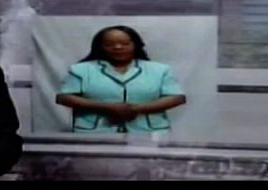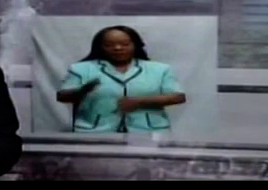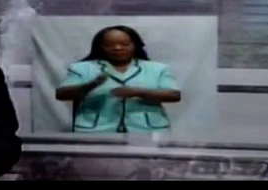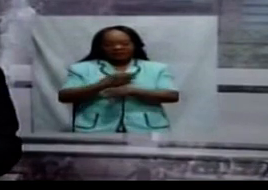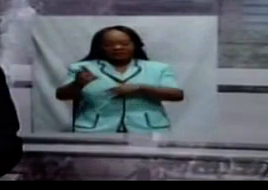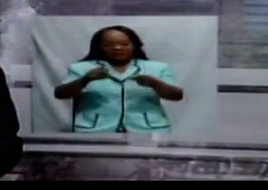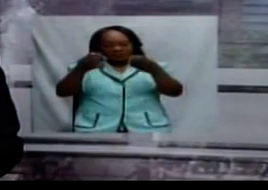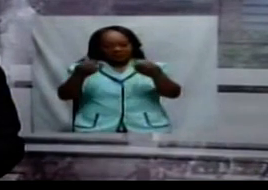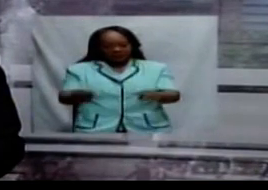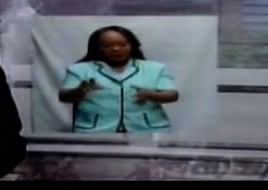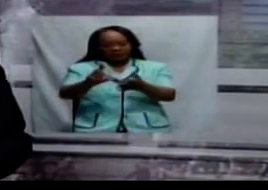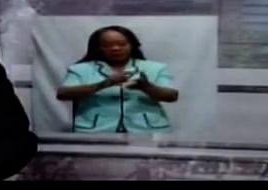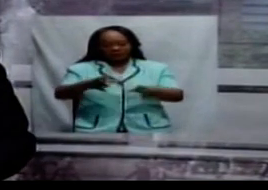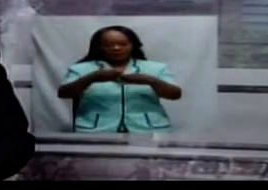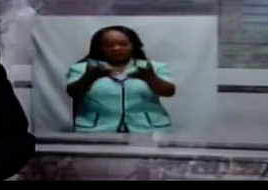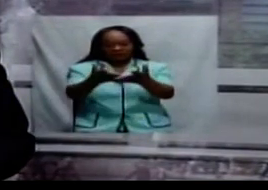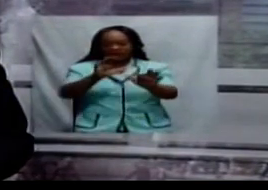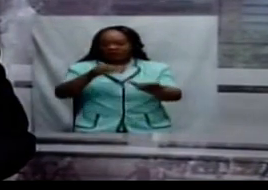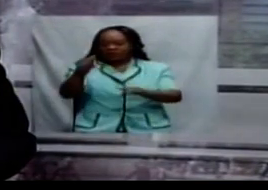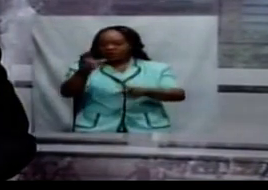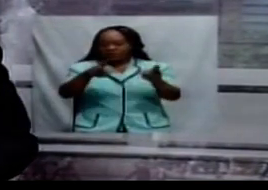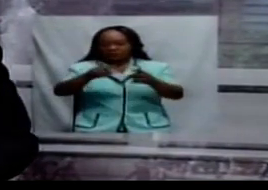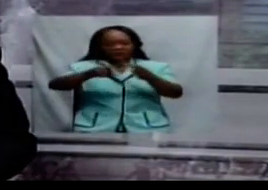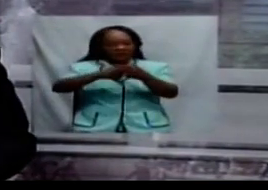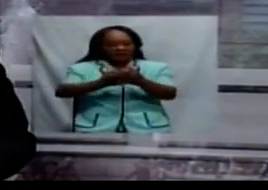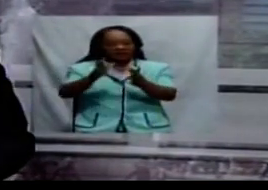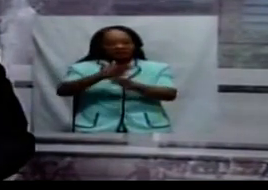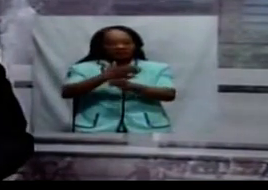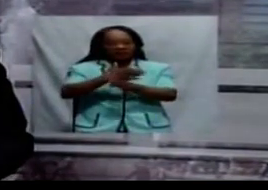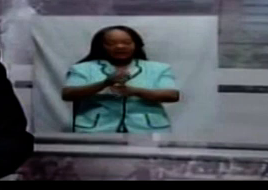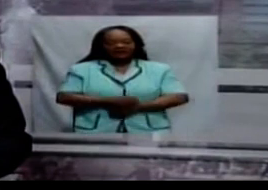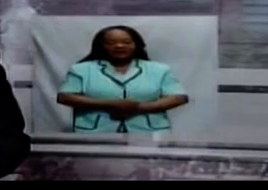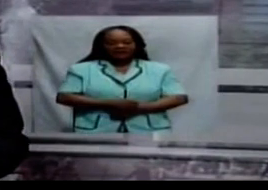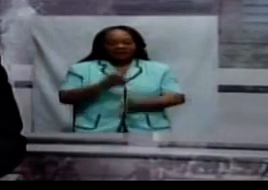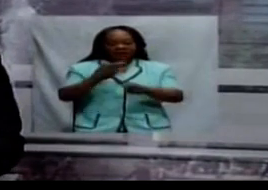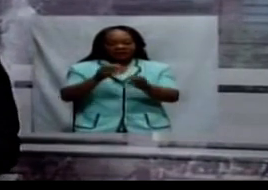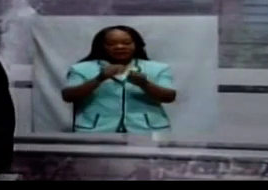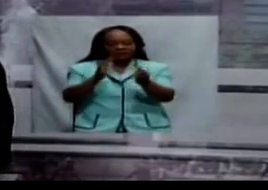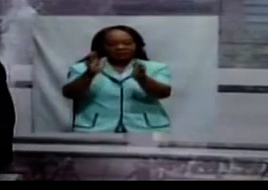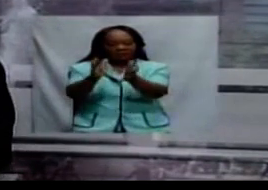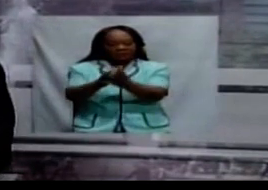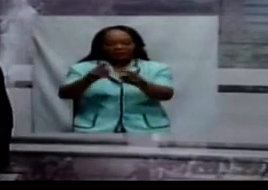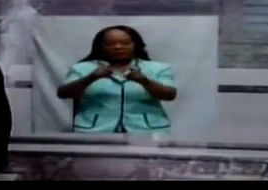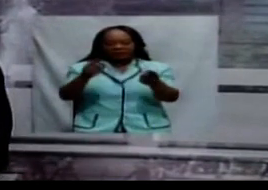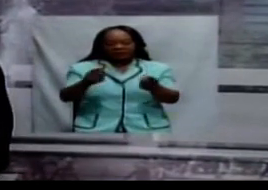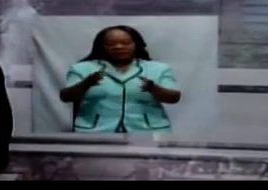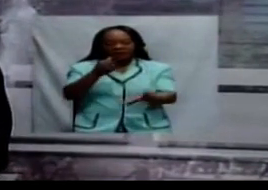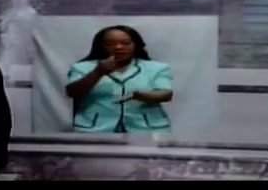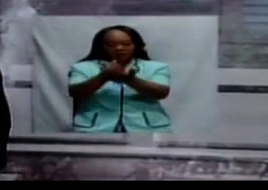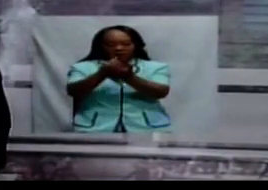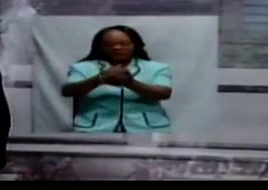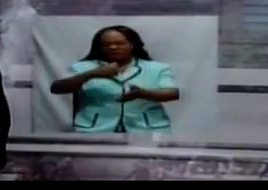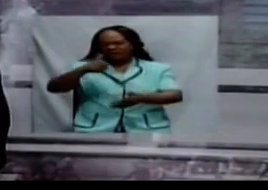business capital and not those starting businesses. Mr. Kawe explained that there is a lot of demand for help from